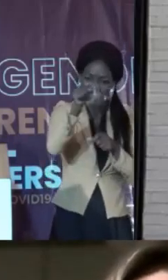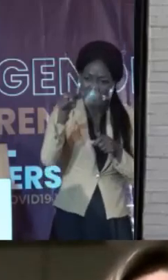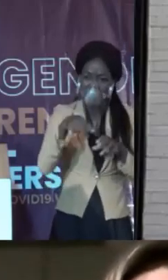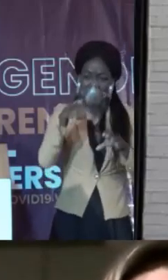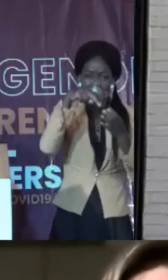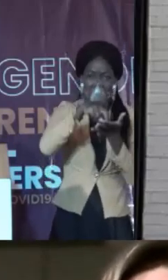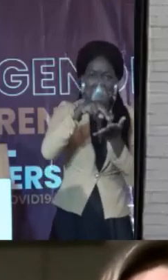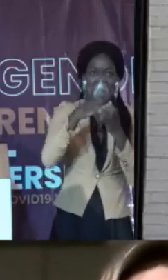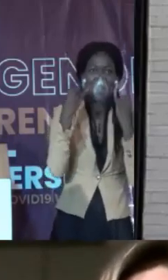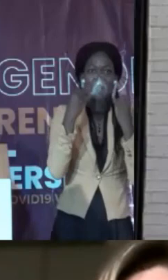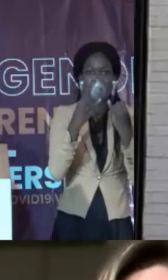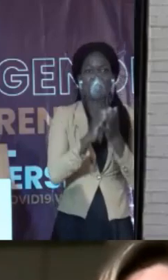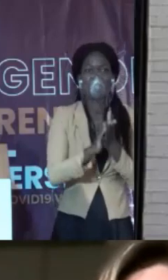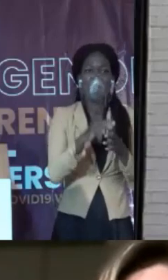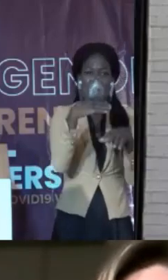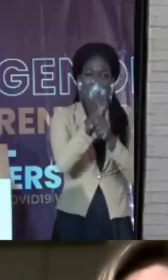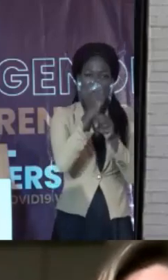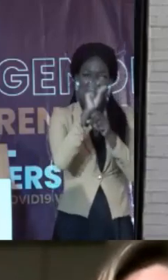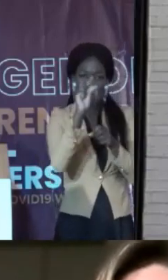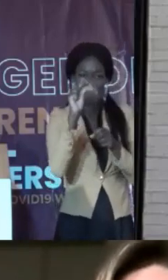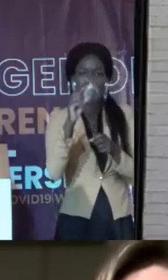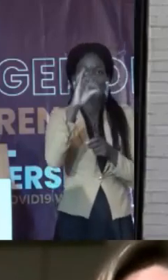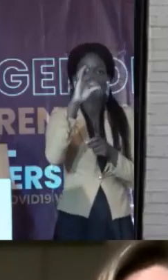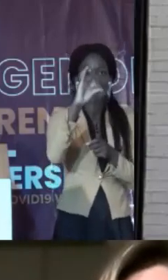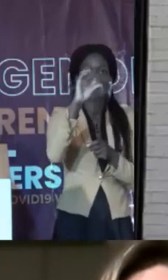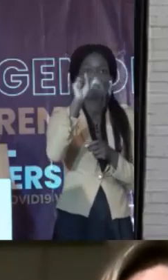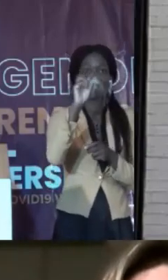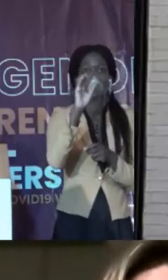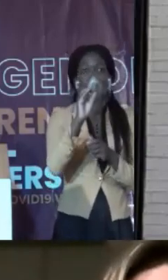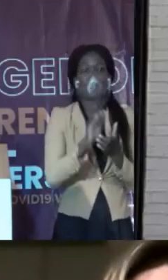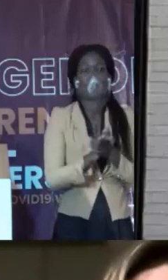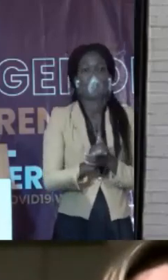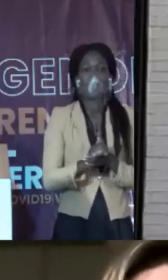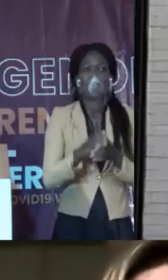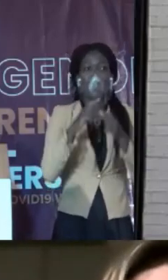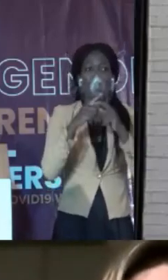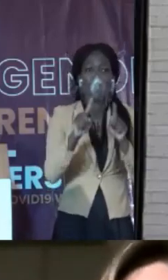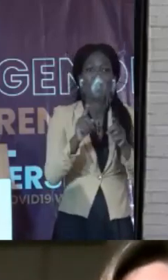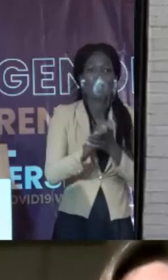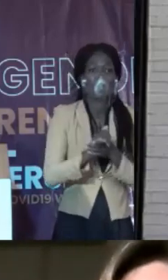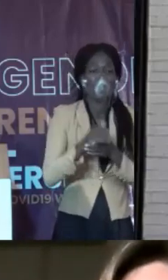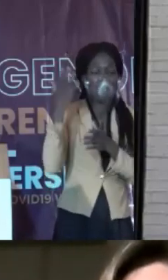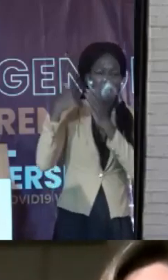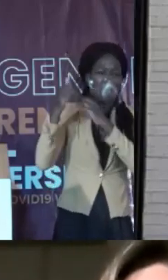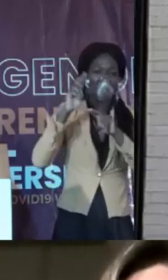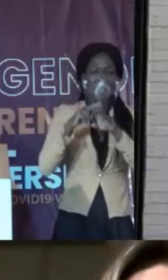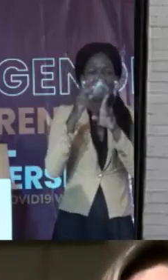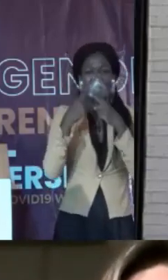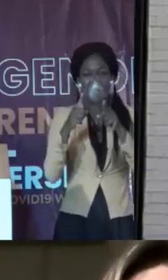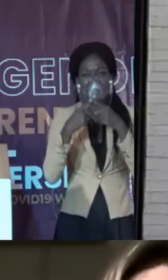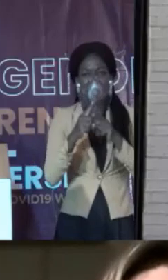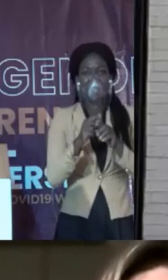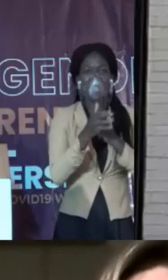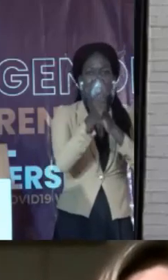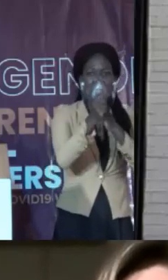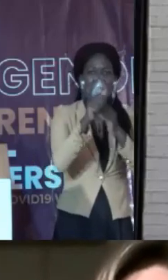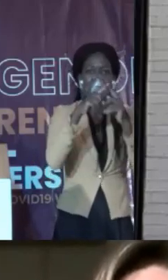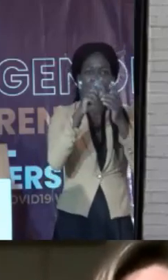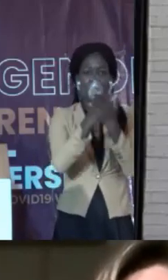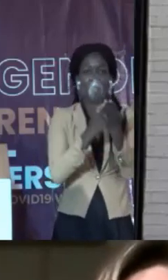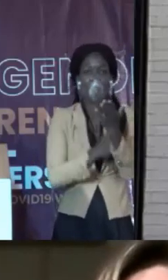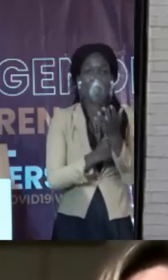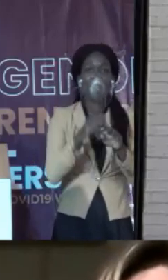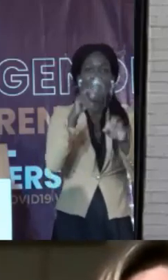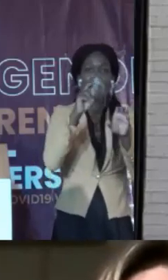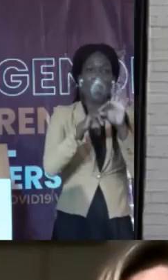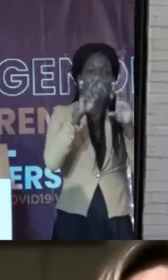over 20 years experience in development and governance, Pamela has held several leadership and program management positions with a number